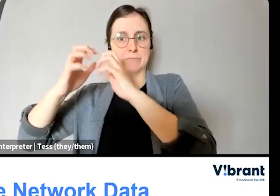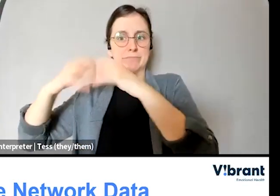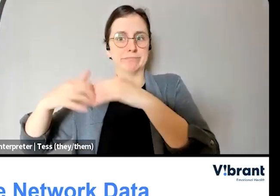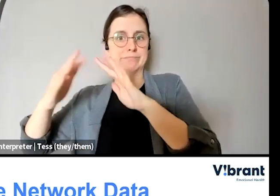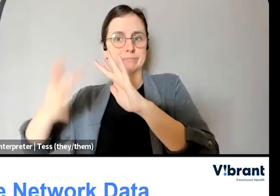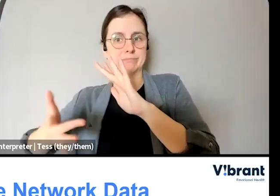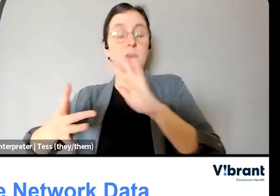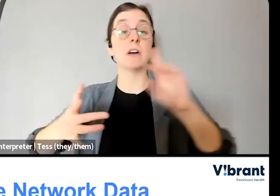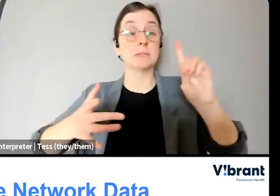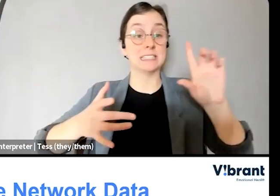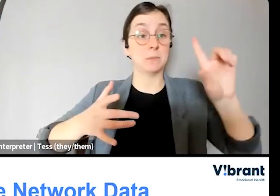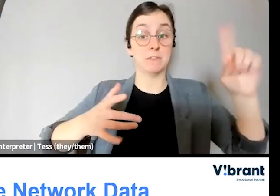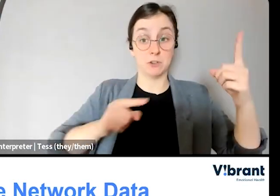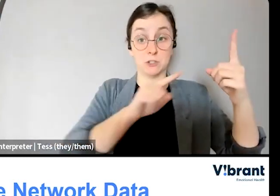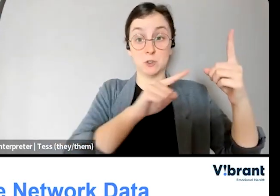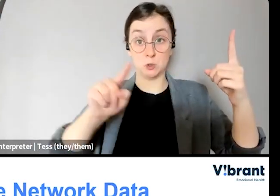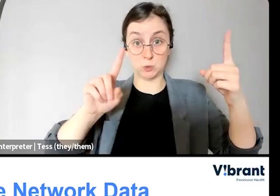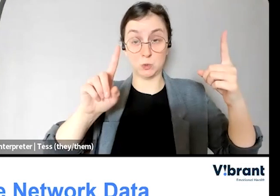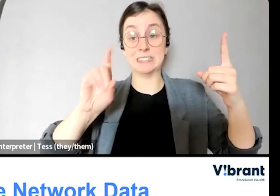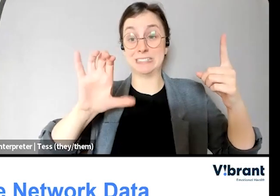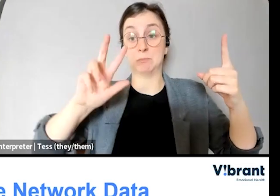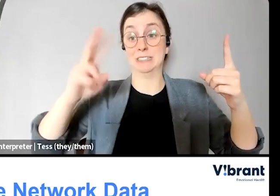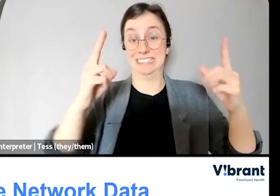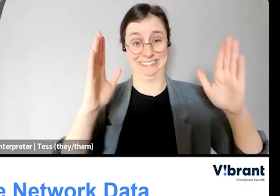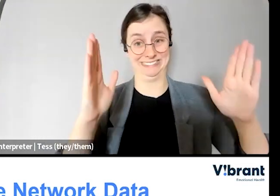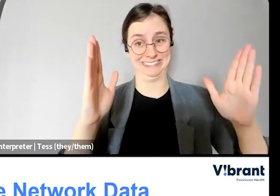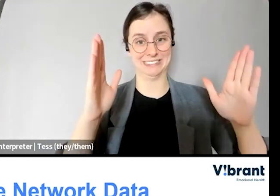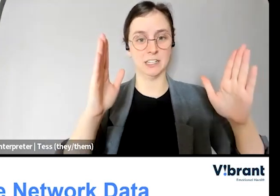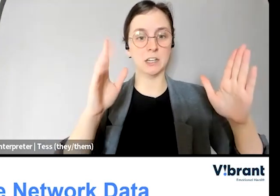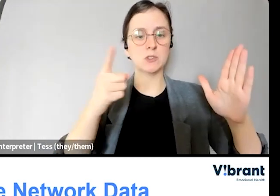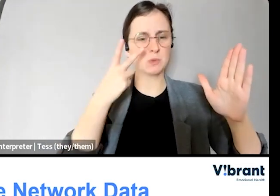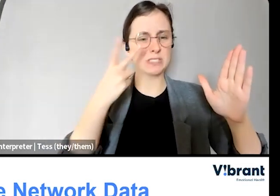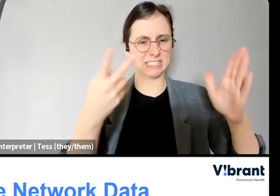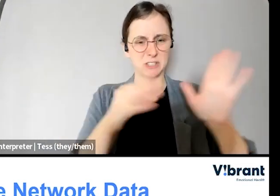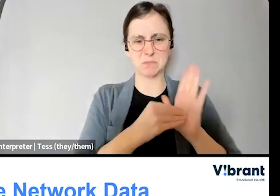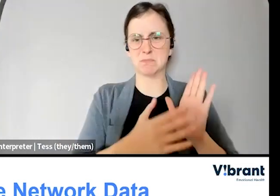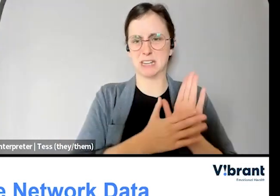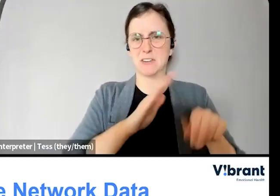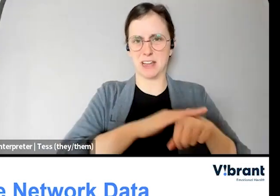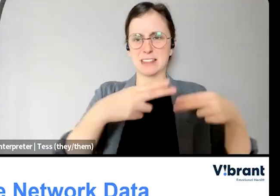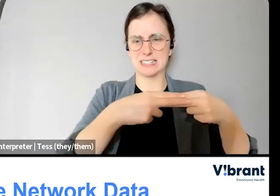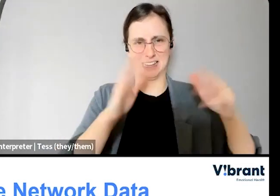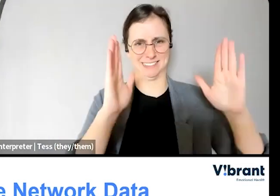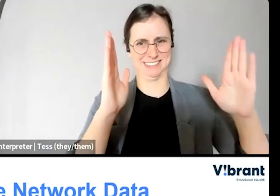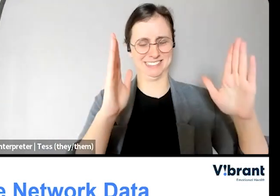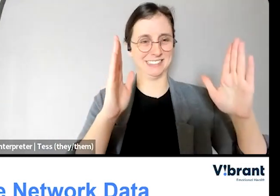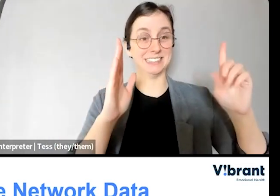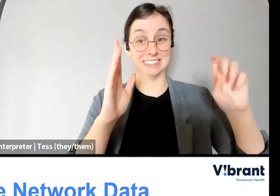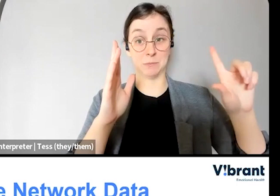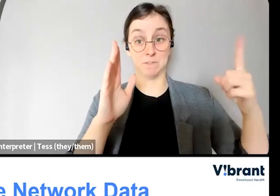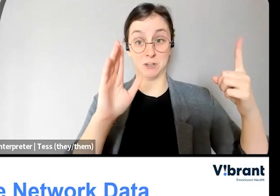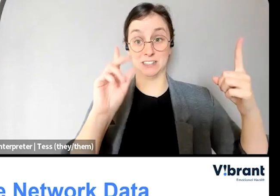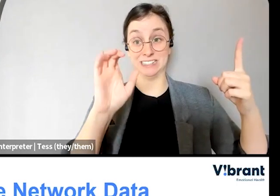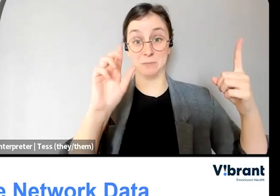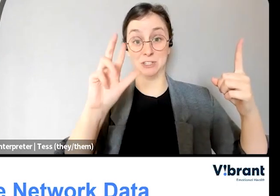December 1 through December 2nd, as you see noted on the slide, there was a brief outage. And so we've estimated what those